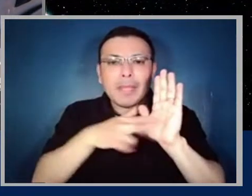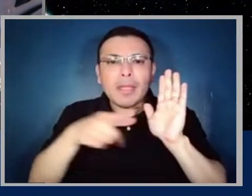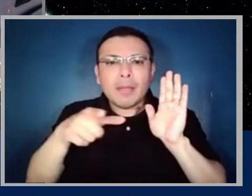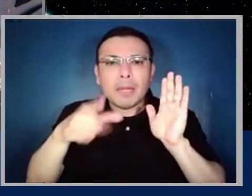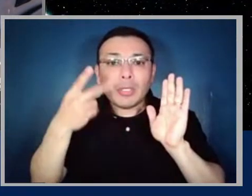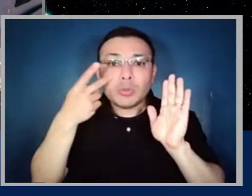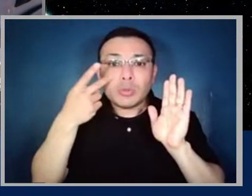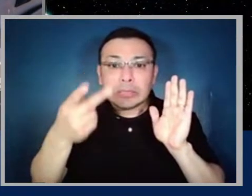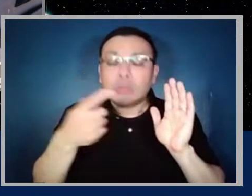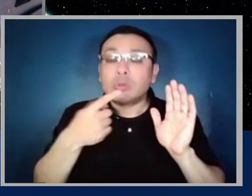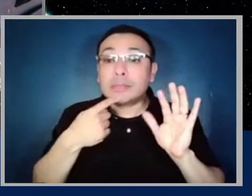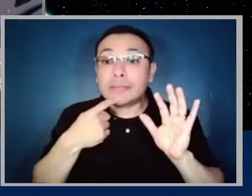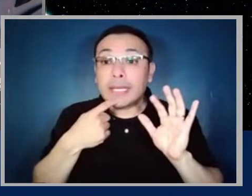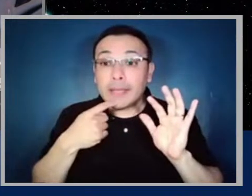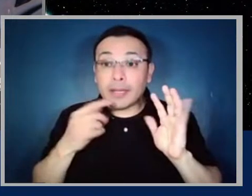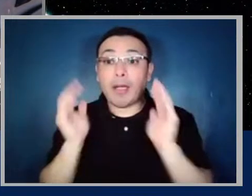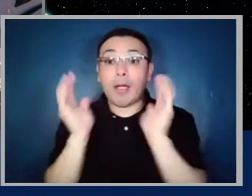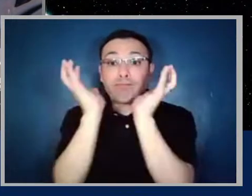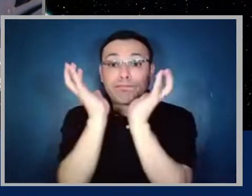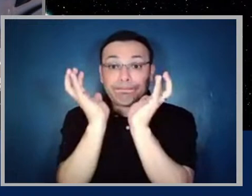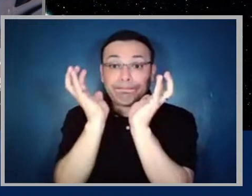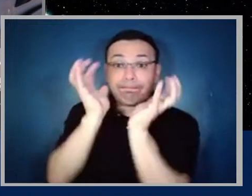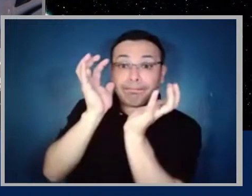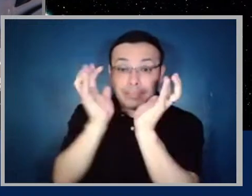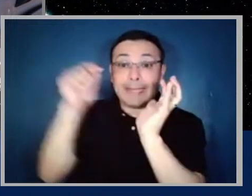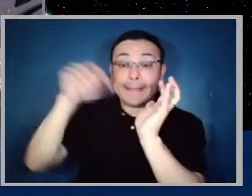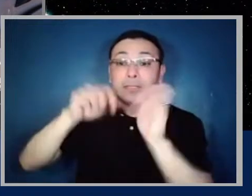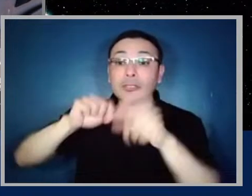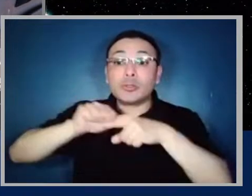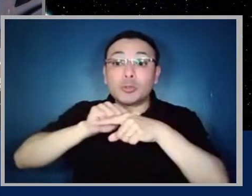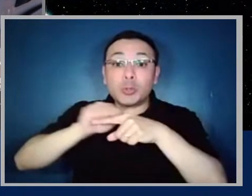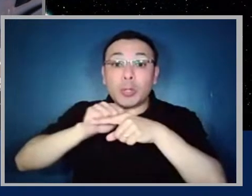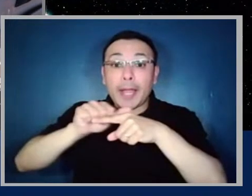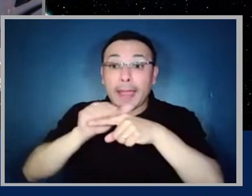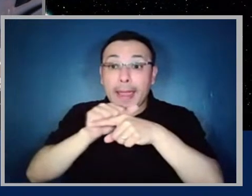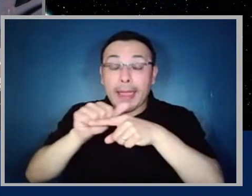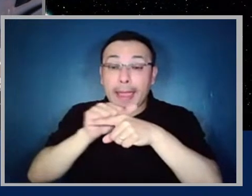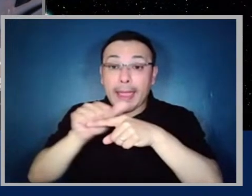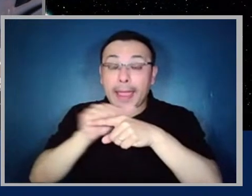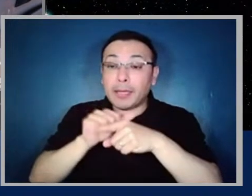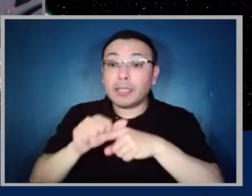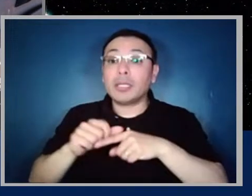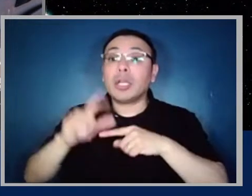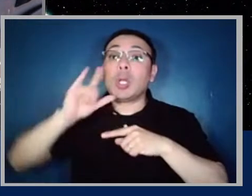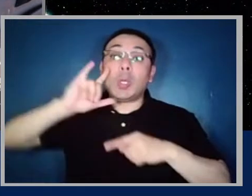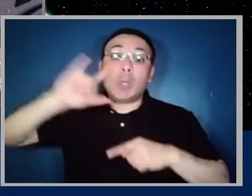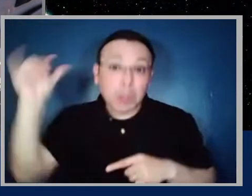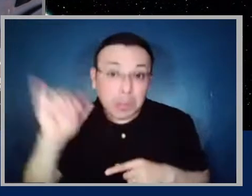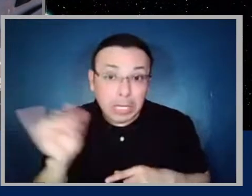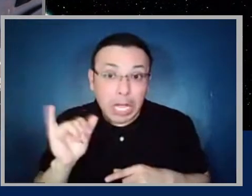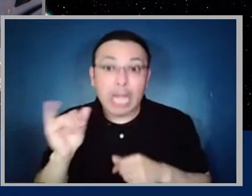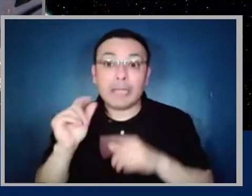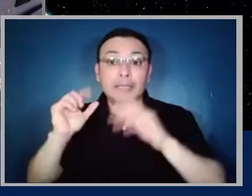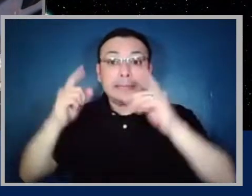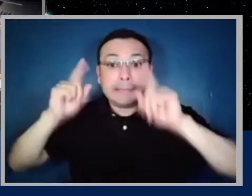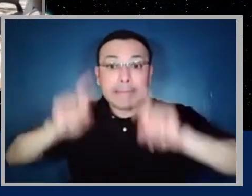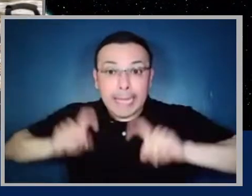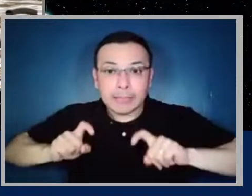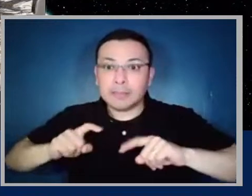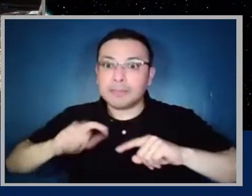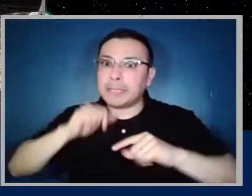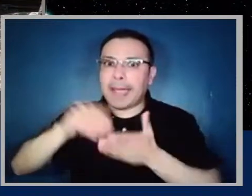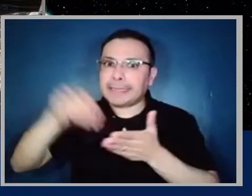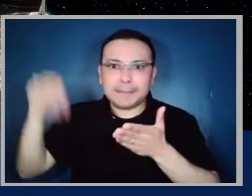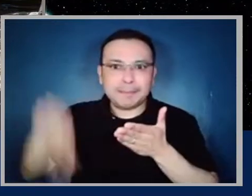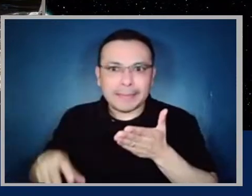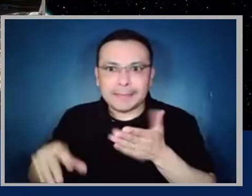train on that simulates the real capsule, but it doesn't cost as much as a real capsule, I'm going to guess. There are more than just the Vader stickers